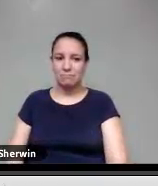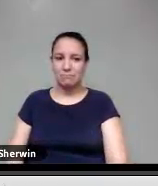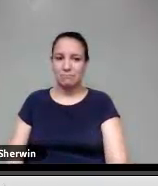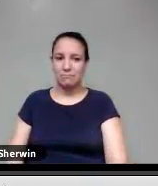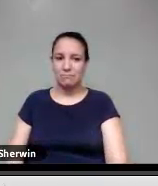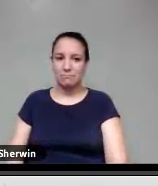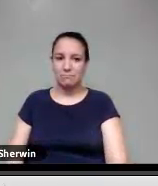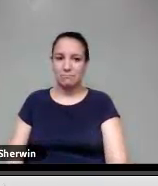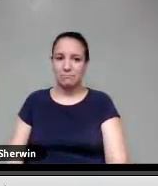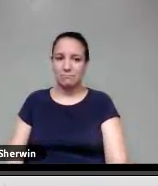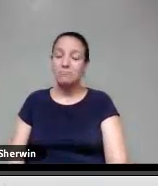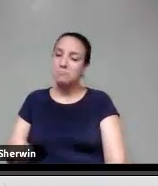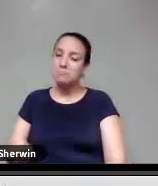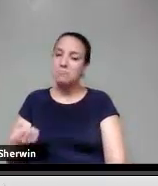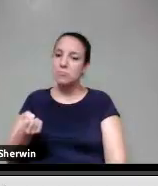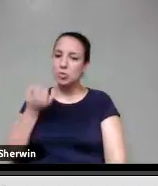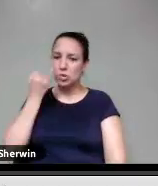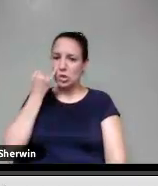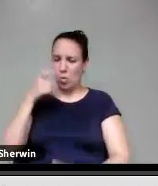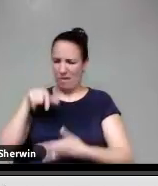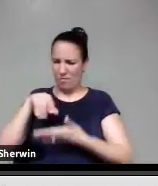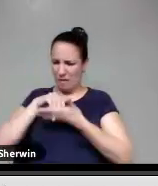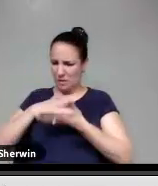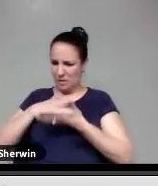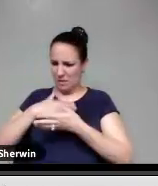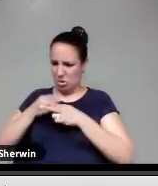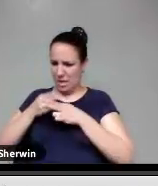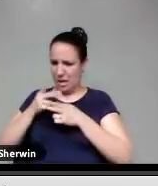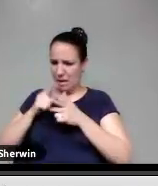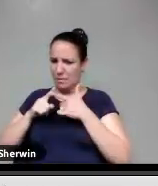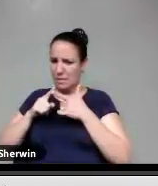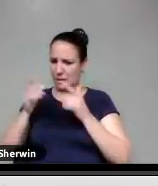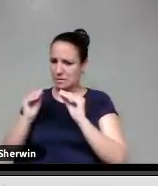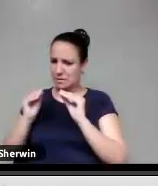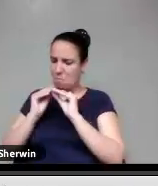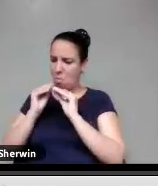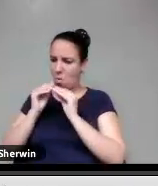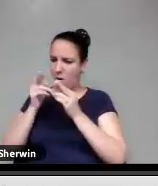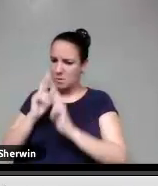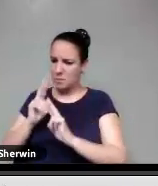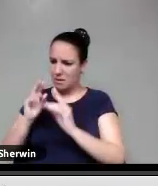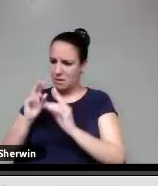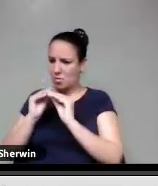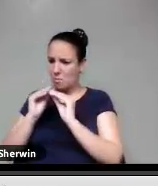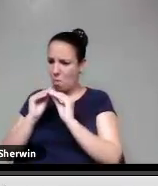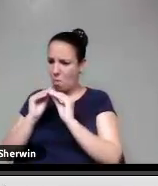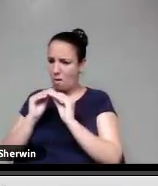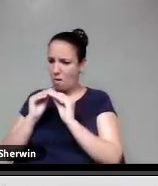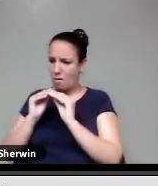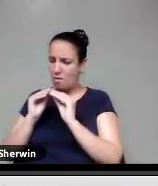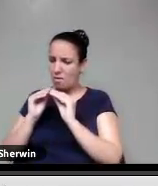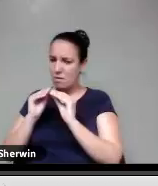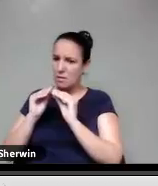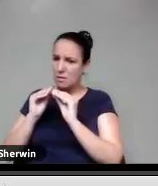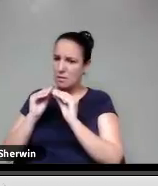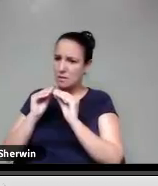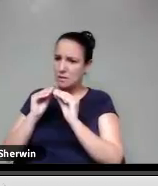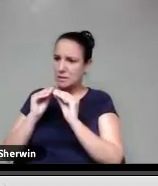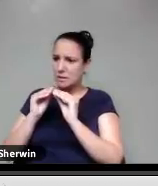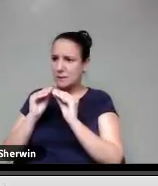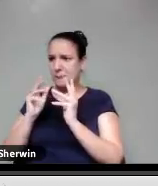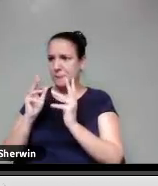responsibility to keep it civil and to be thoughtful about it and not just post things on there that aggravate them because somebody was blocking the